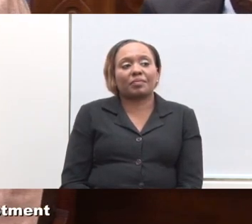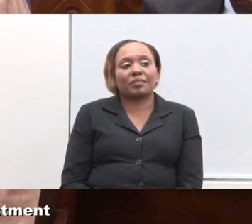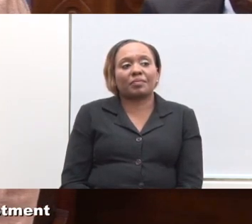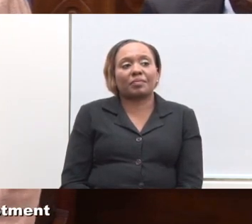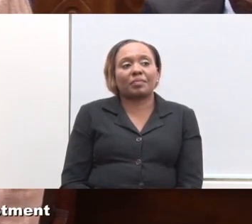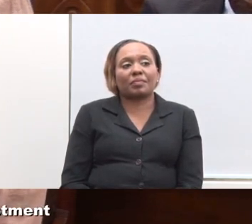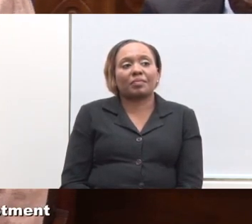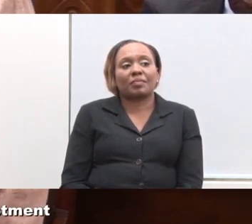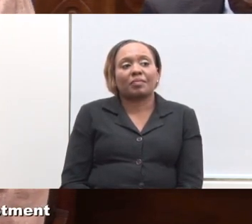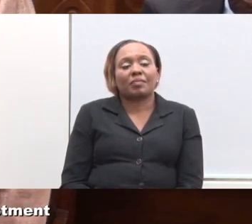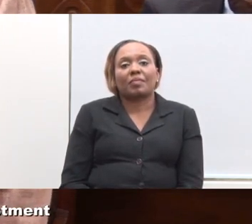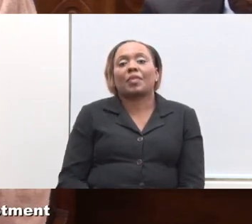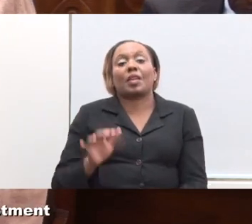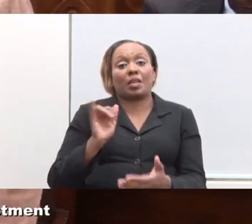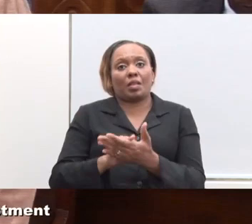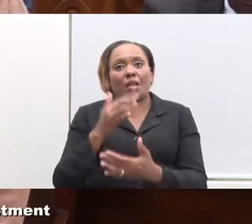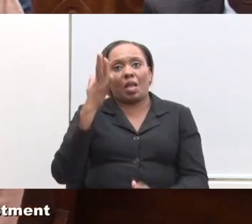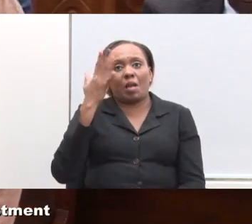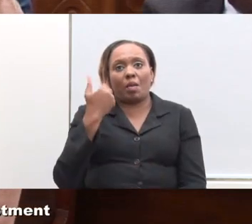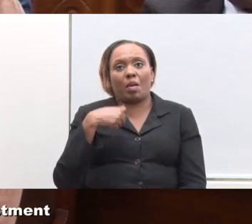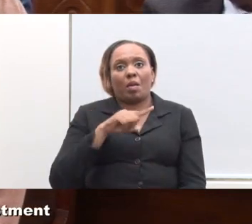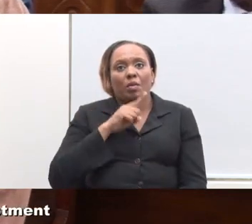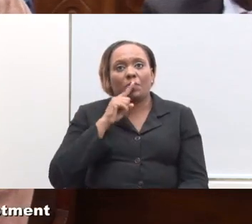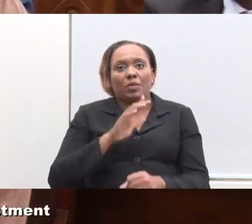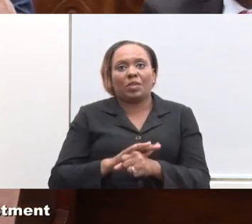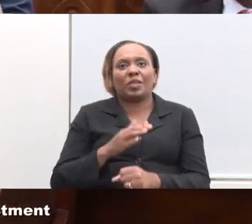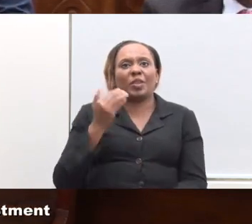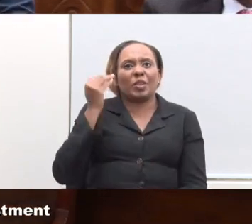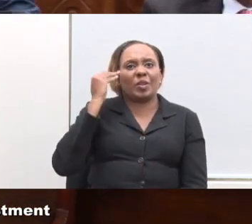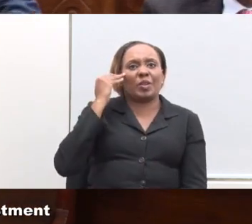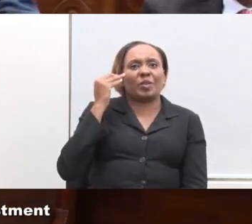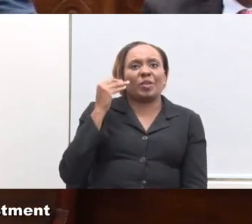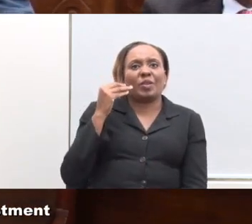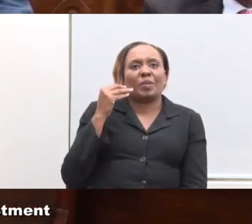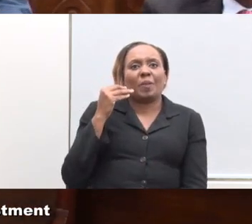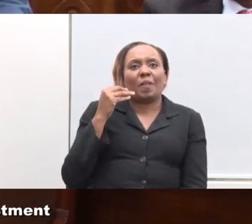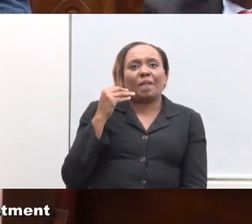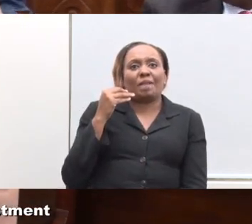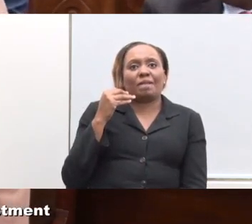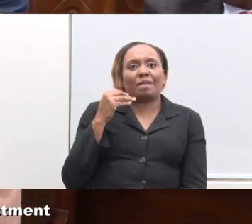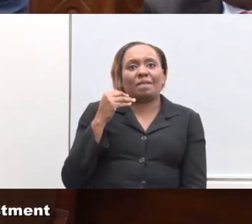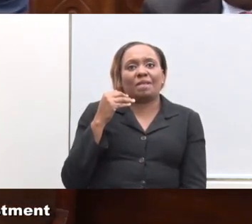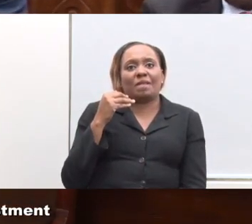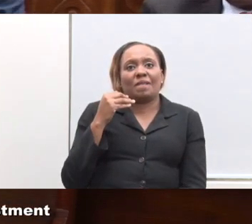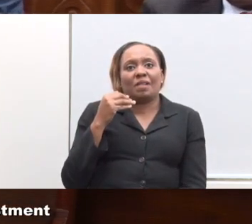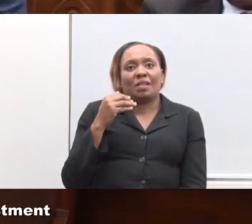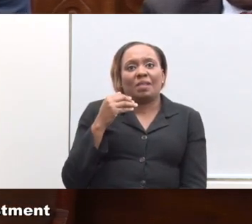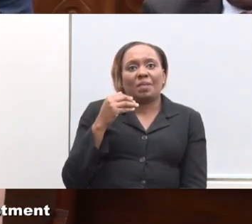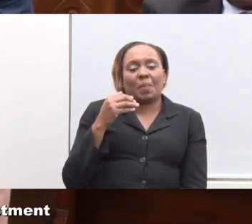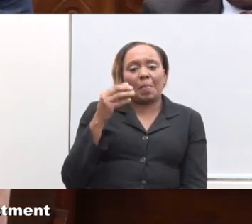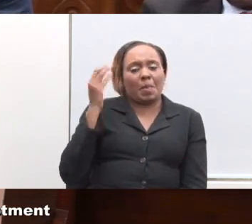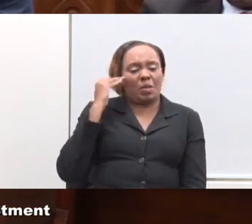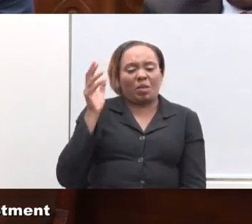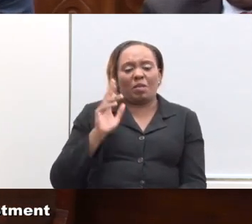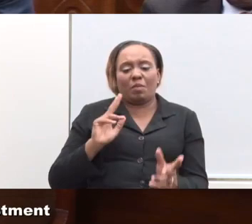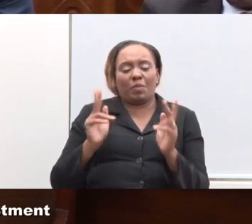word. You know when Bajans tell you something and the rest of the Caribbean tell you, boy, you know, Baj, straight down the